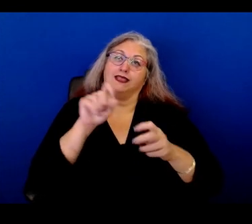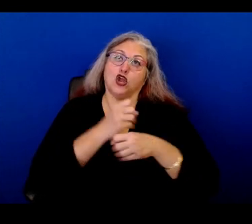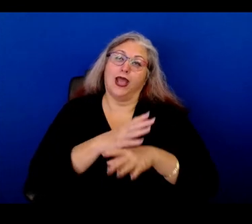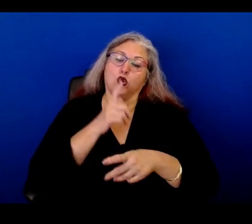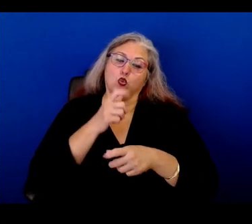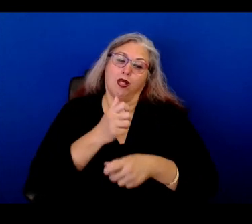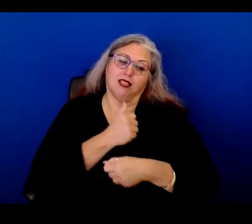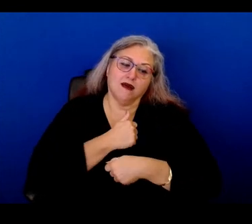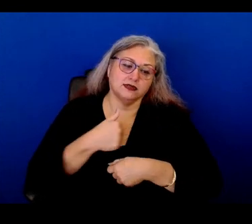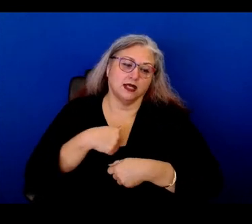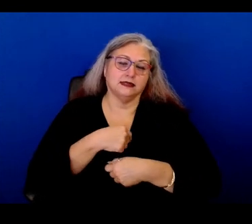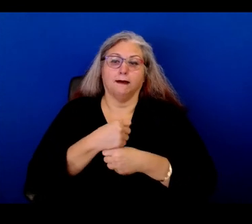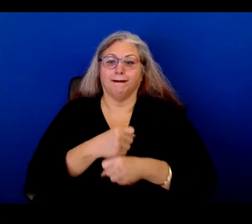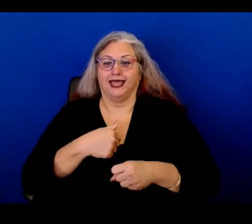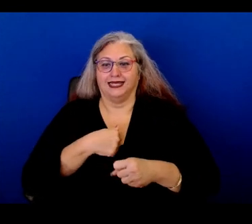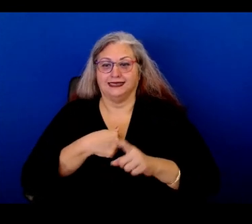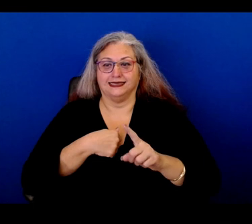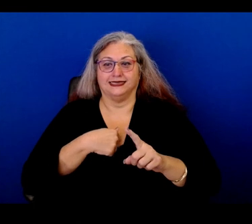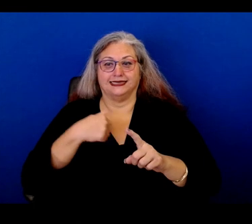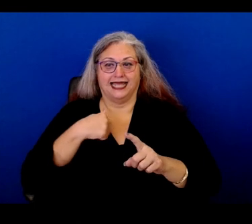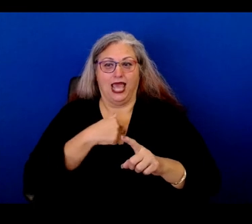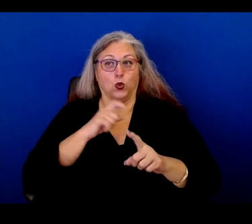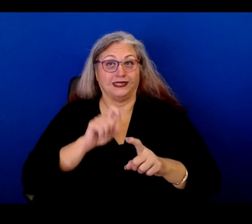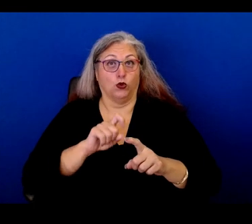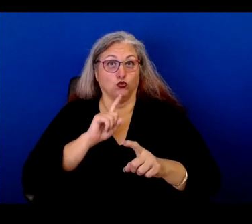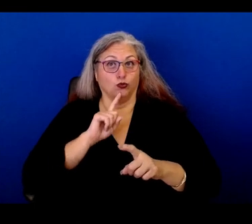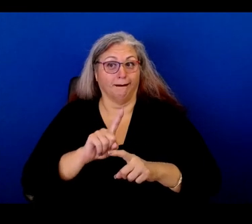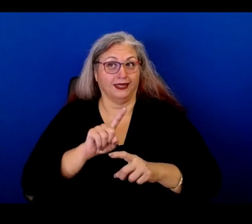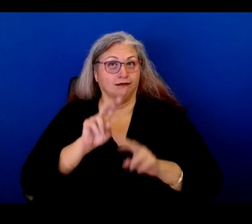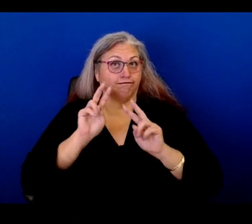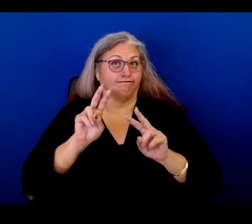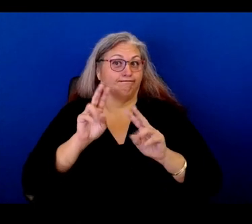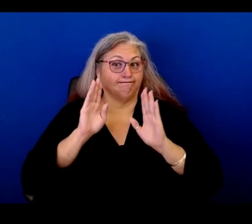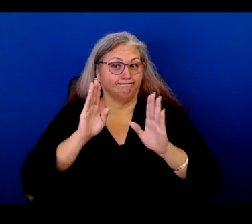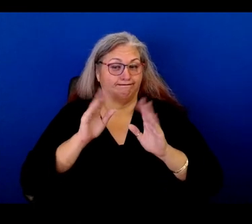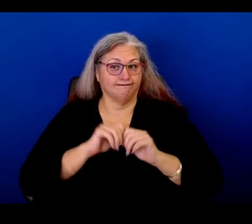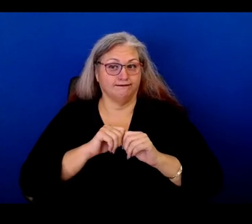made us, who that's where we're supposed to be. It's,